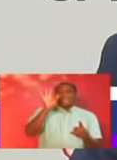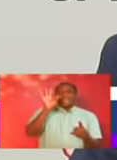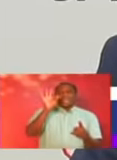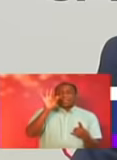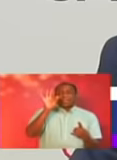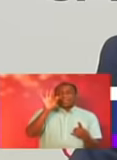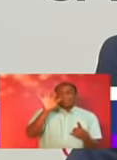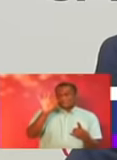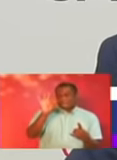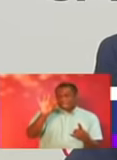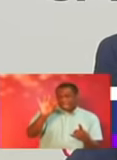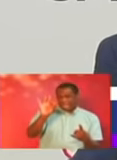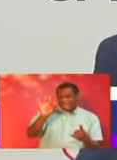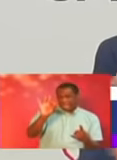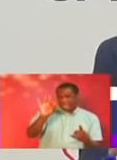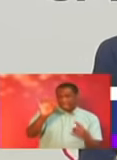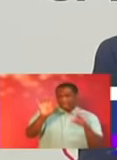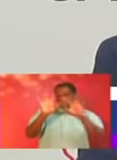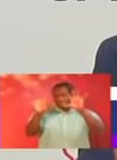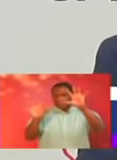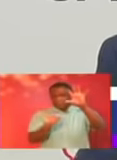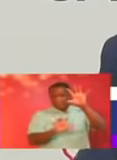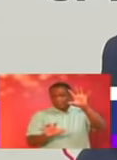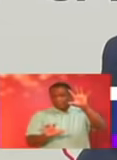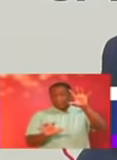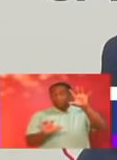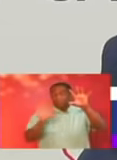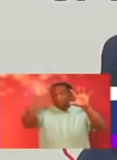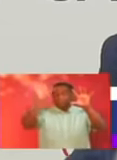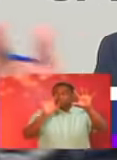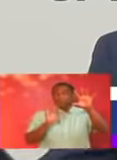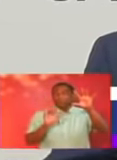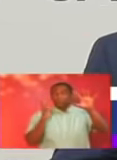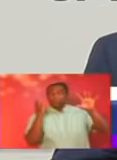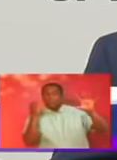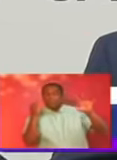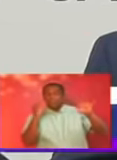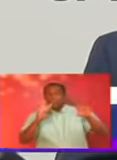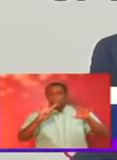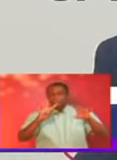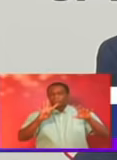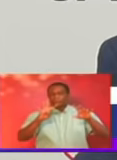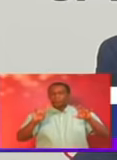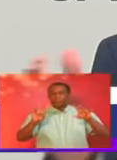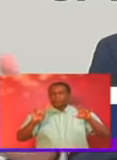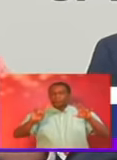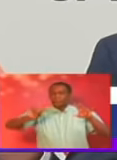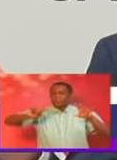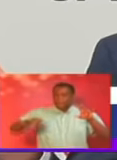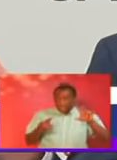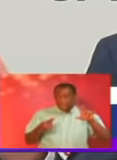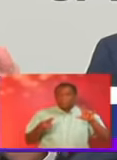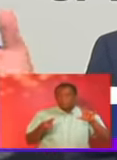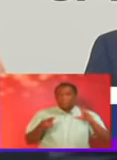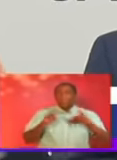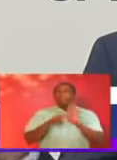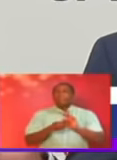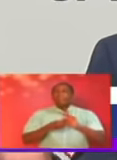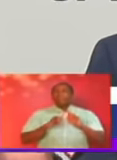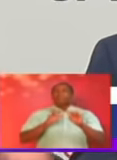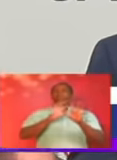rollout is because 42,000 doses doesn't allow you to spread out. If you try to do that, it means one